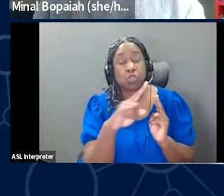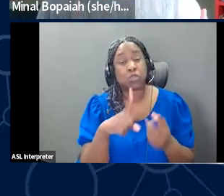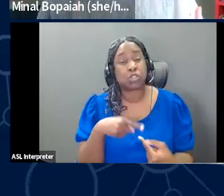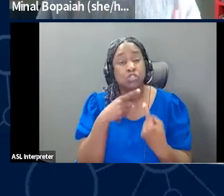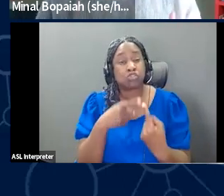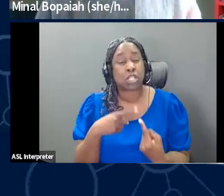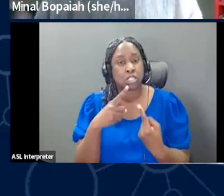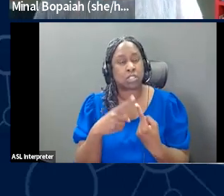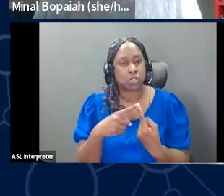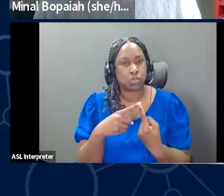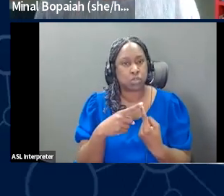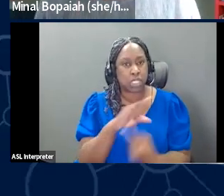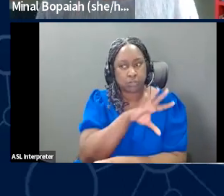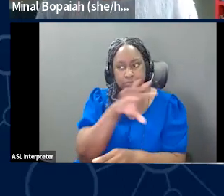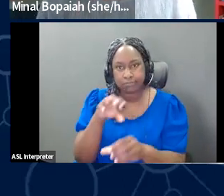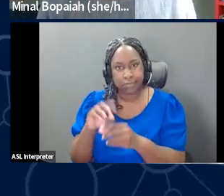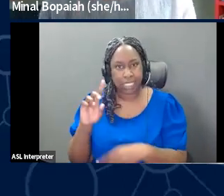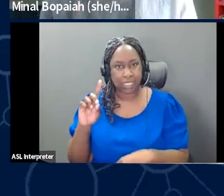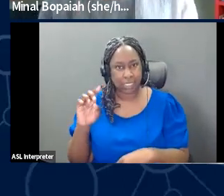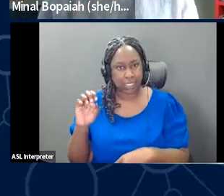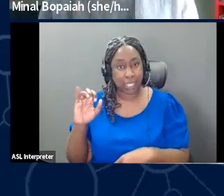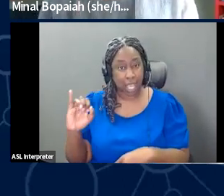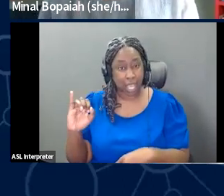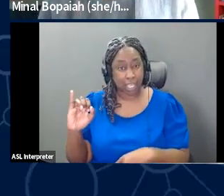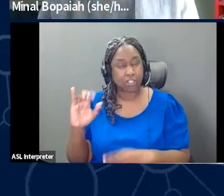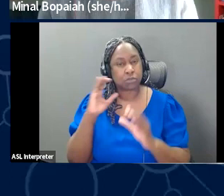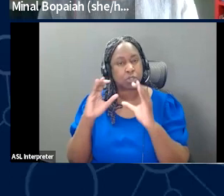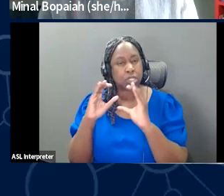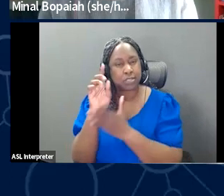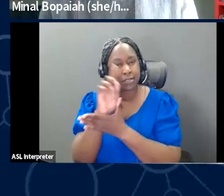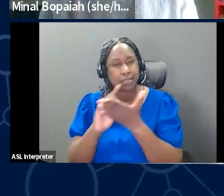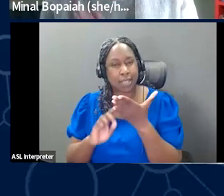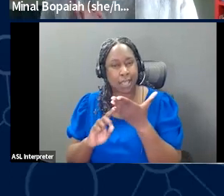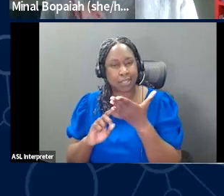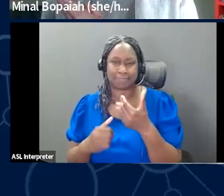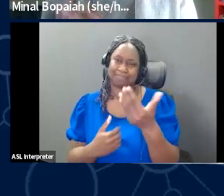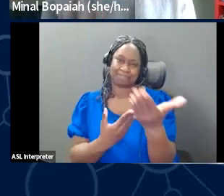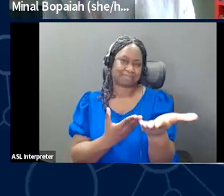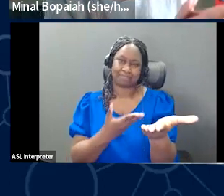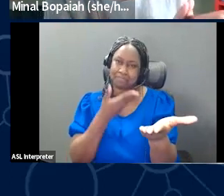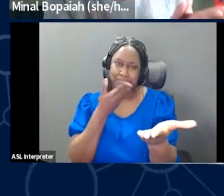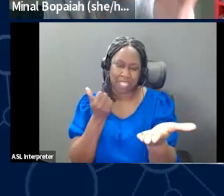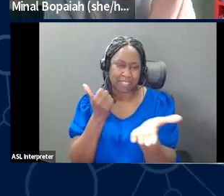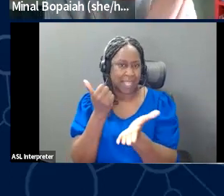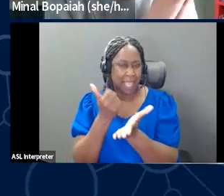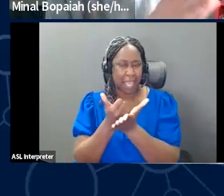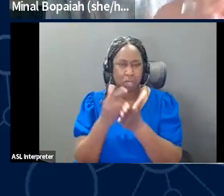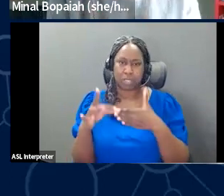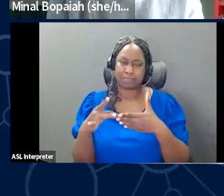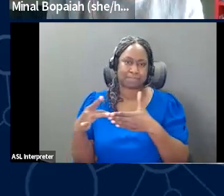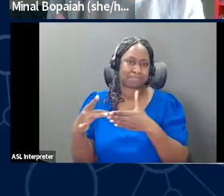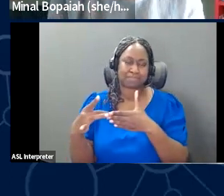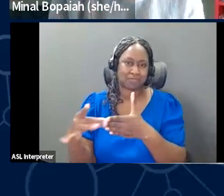bring DEI into the design part of communications, and I couldn't think of anybody better to help navigate you through that journey than